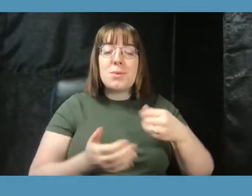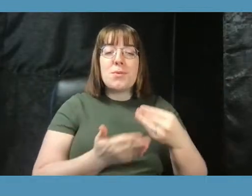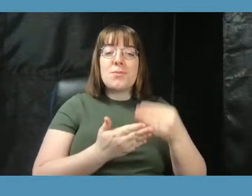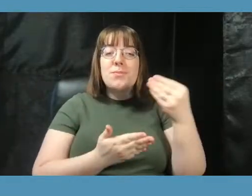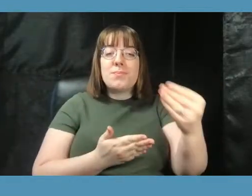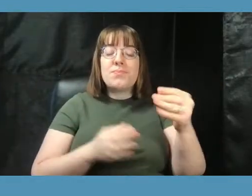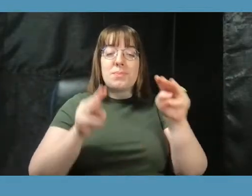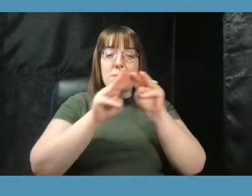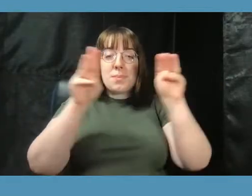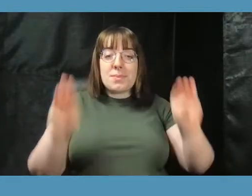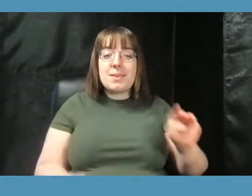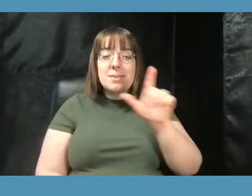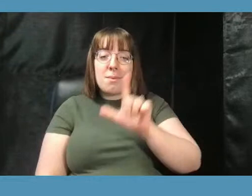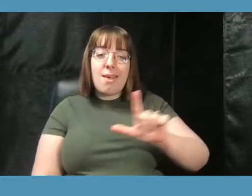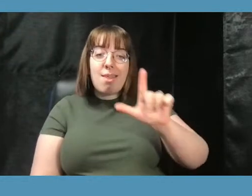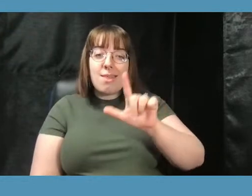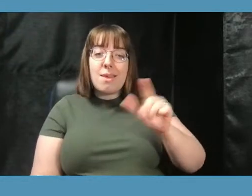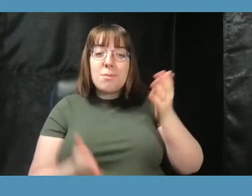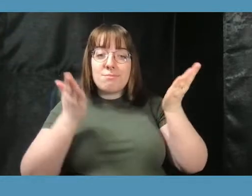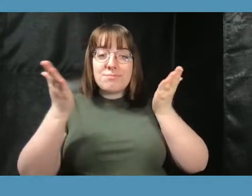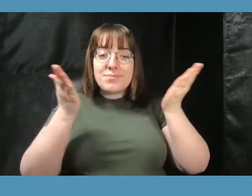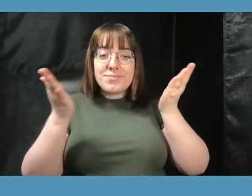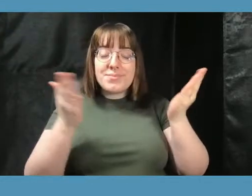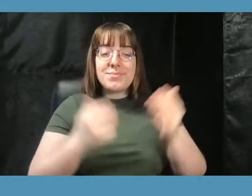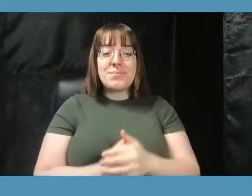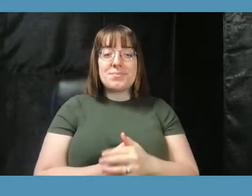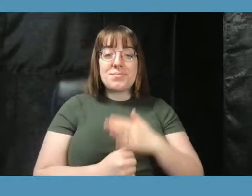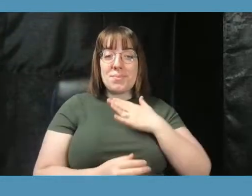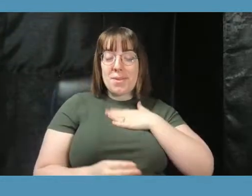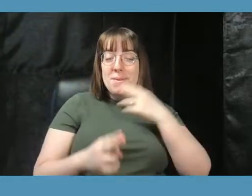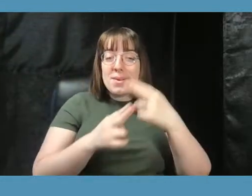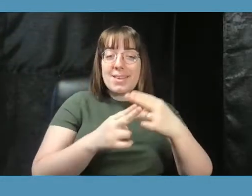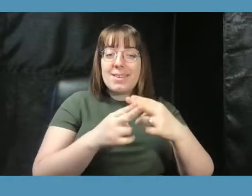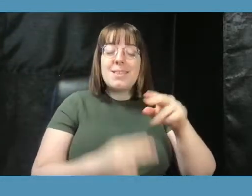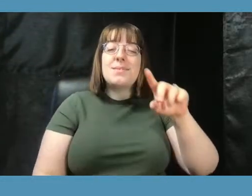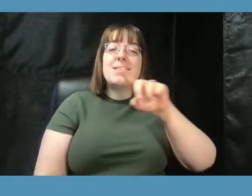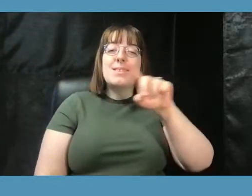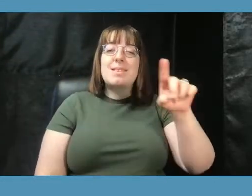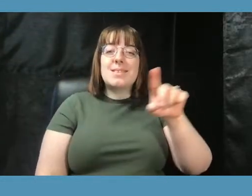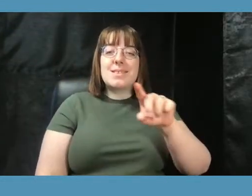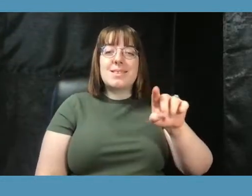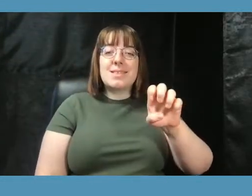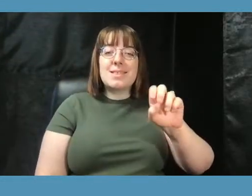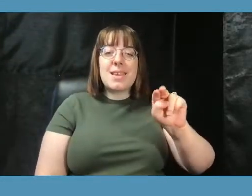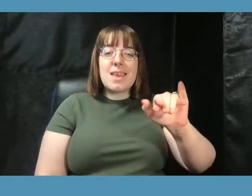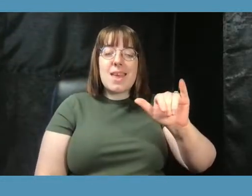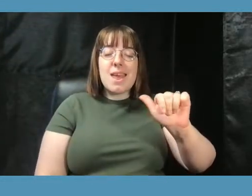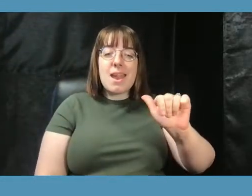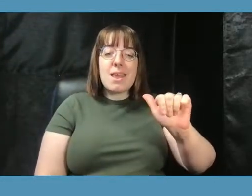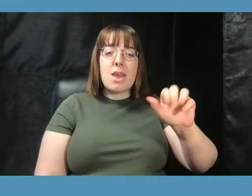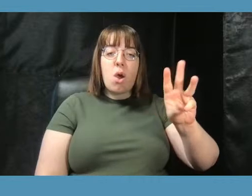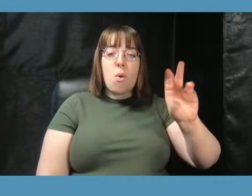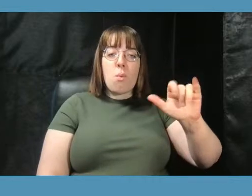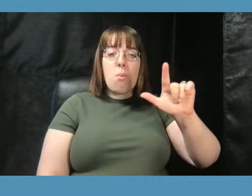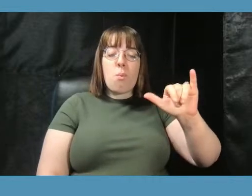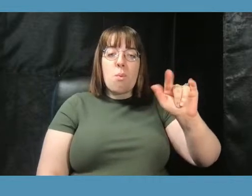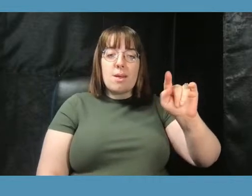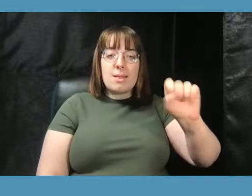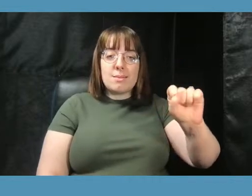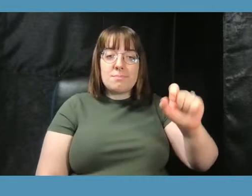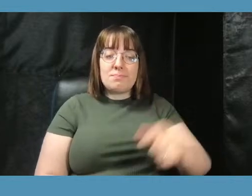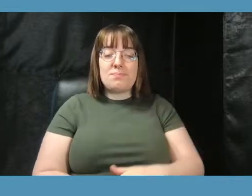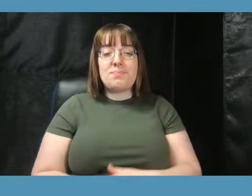Museum and Library Services. My name is Zinnia Willits, and I am the Executive Director of the Southeastern Museums